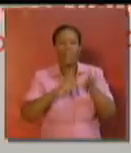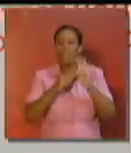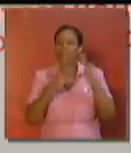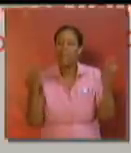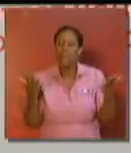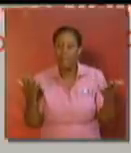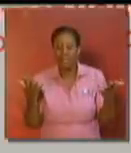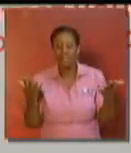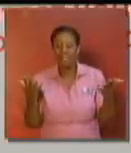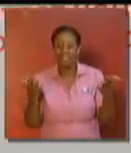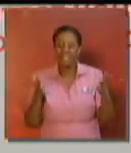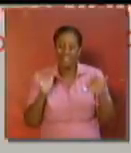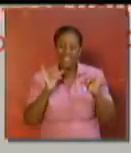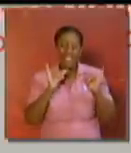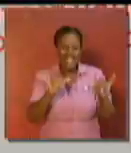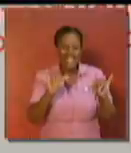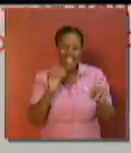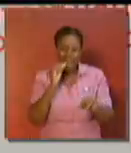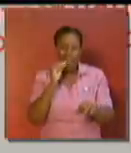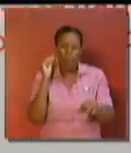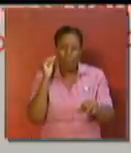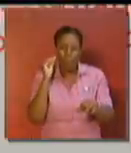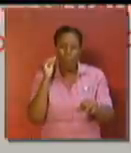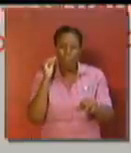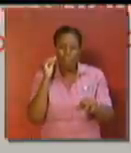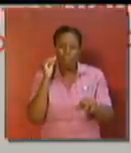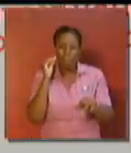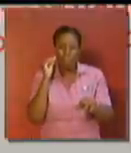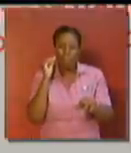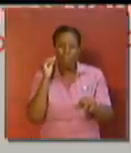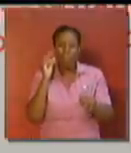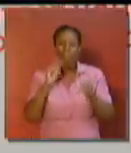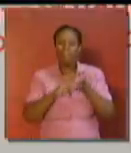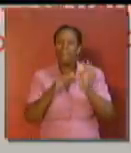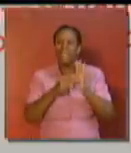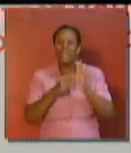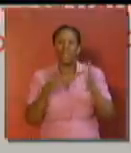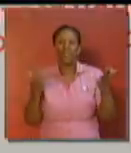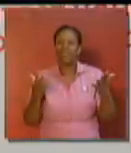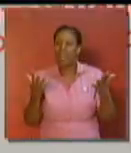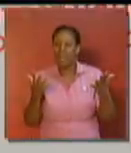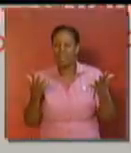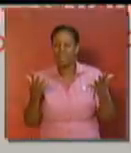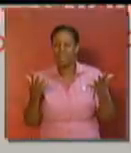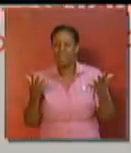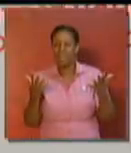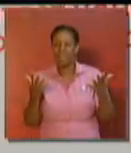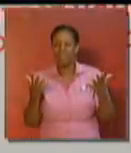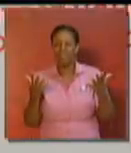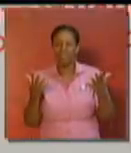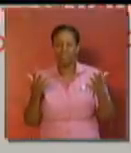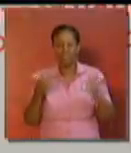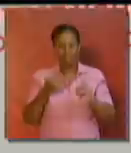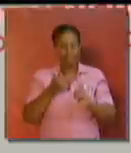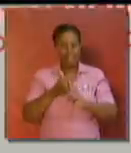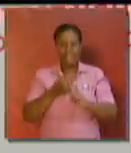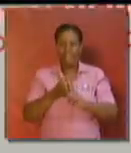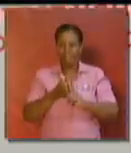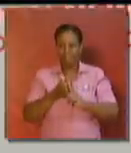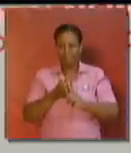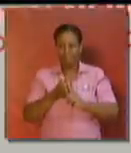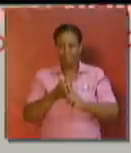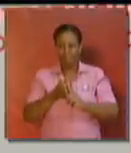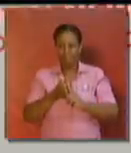So when you are on self-quarantine, it doesn't mean you stay away from work, but you go about your normal daily activities, running